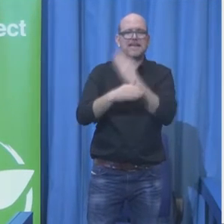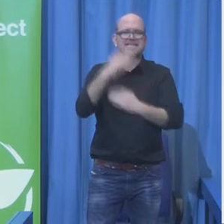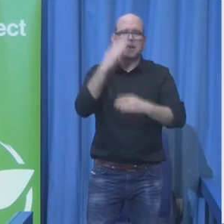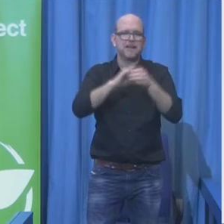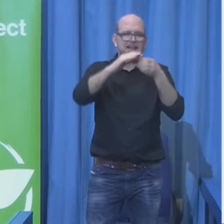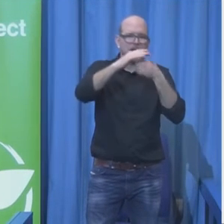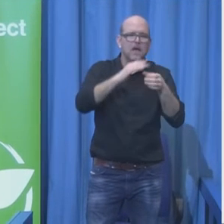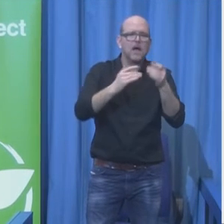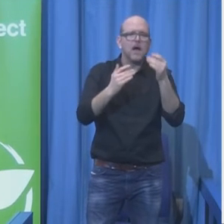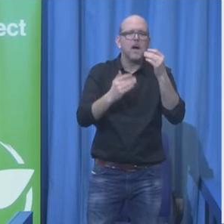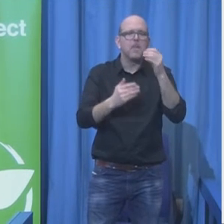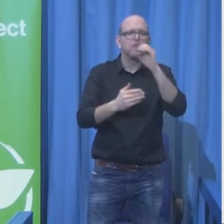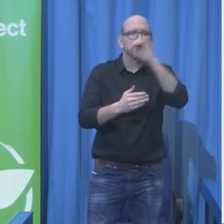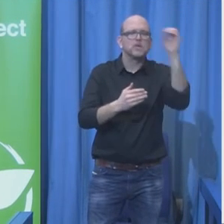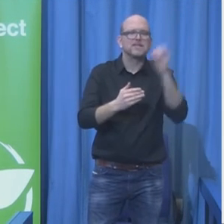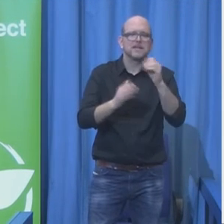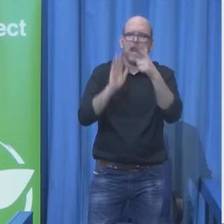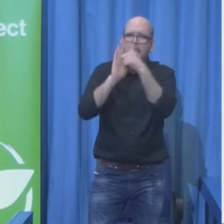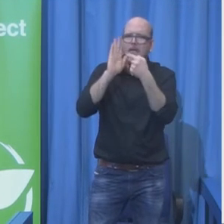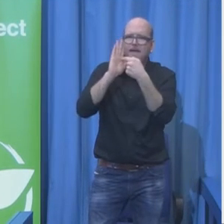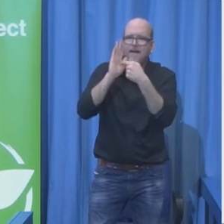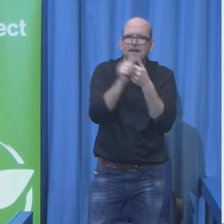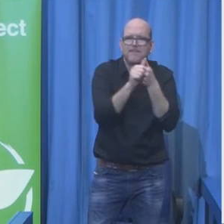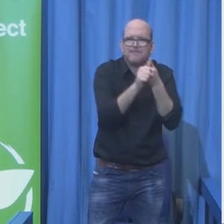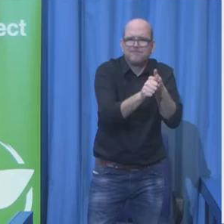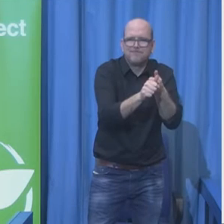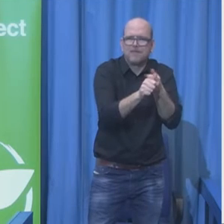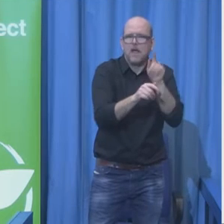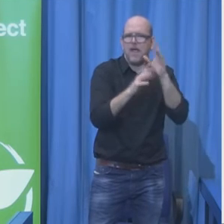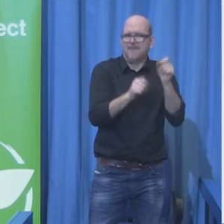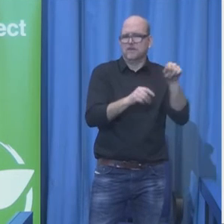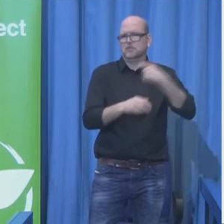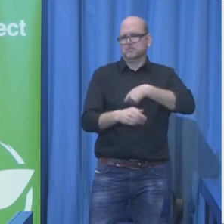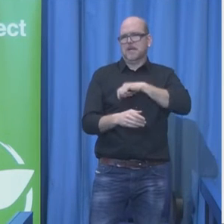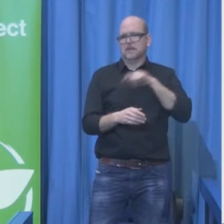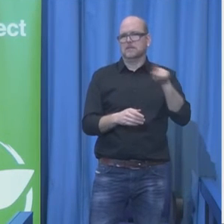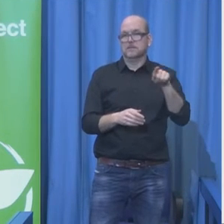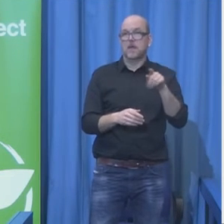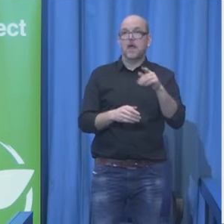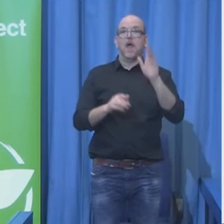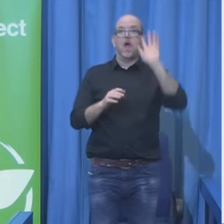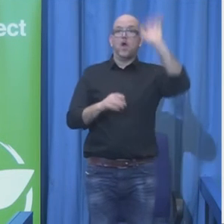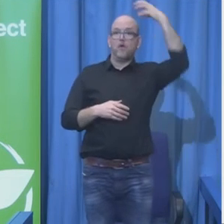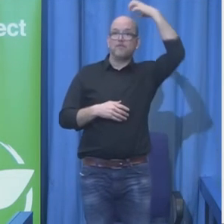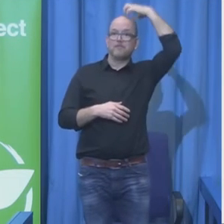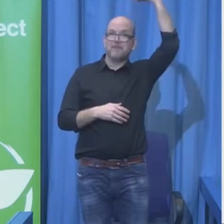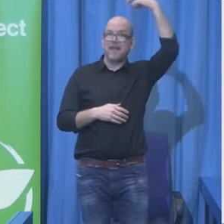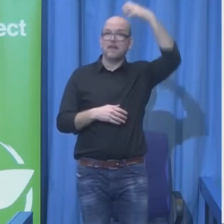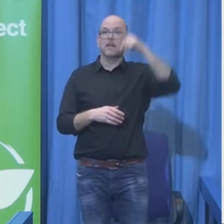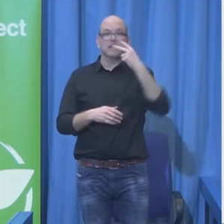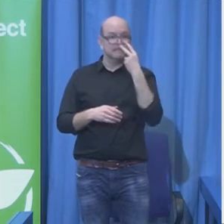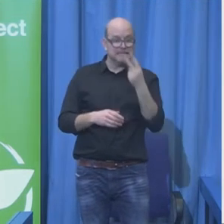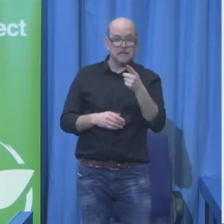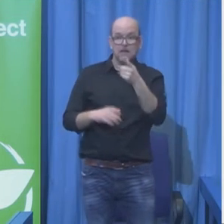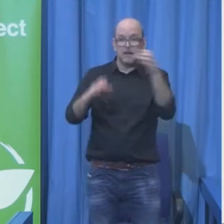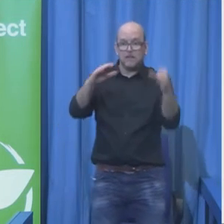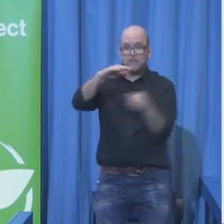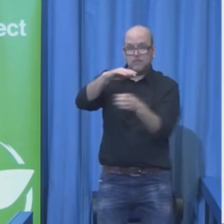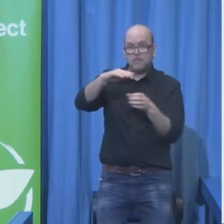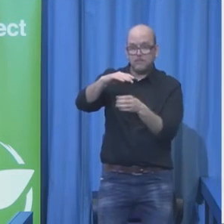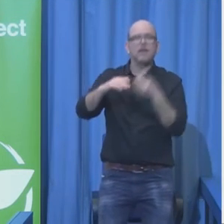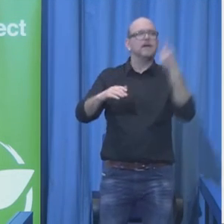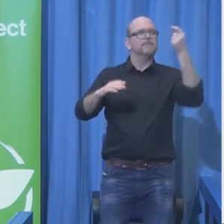disabilities also receive a direct economic aid, and so on. So, but that doesn't work.